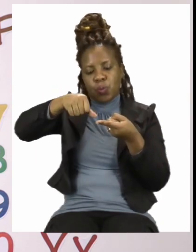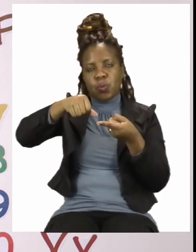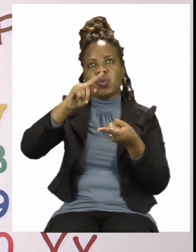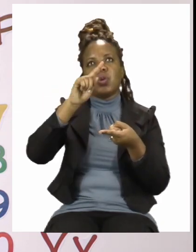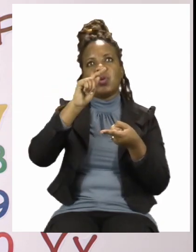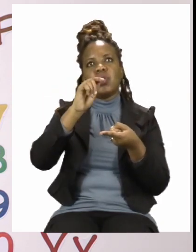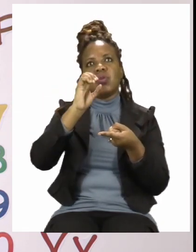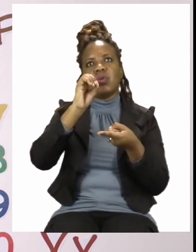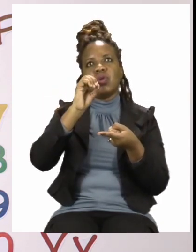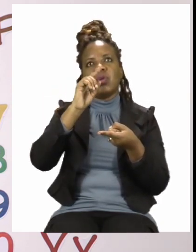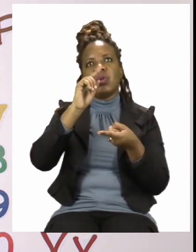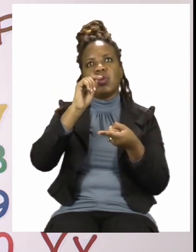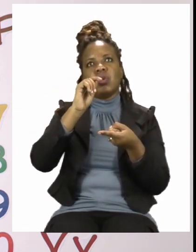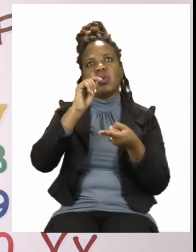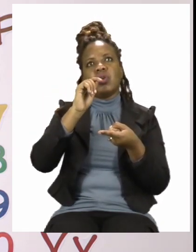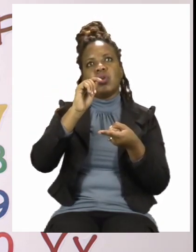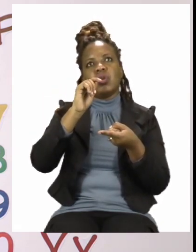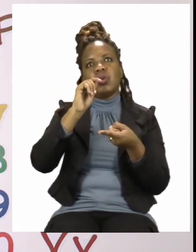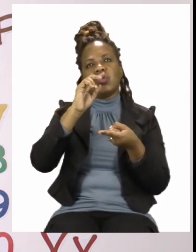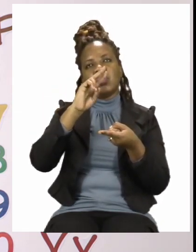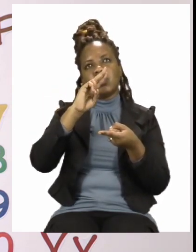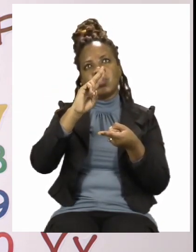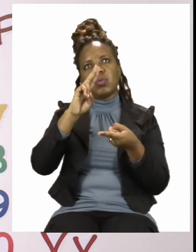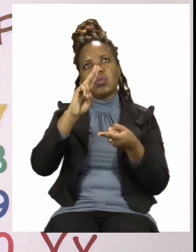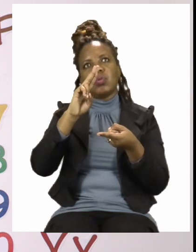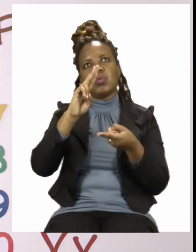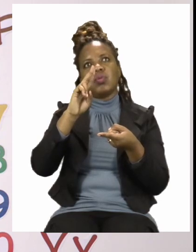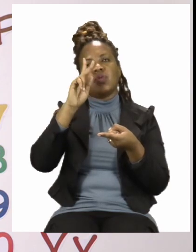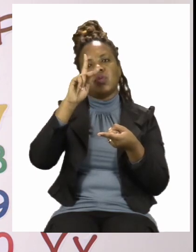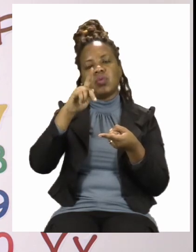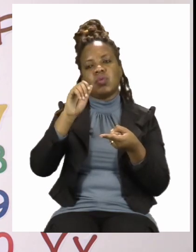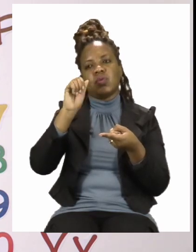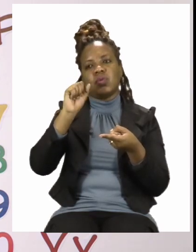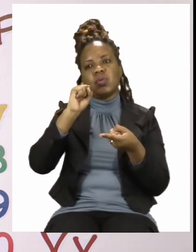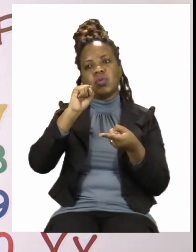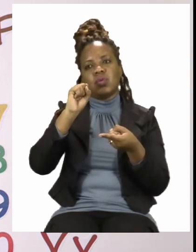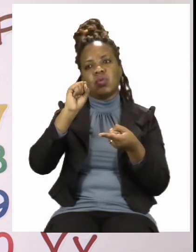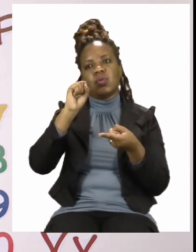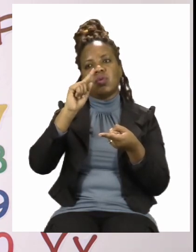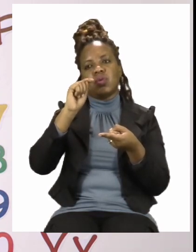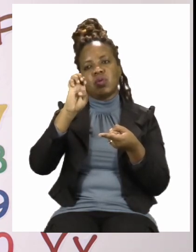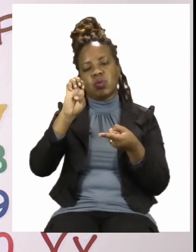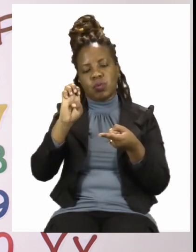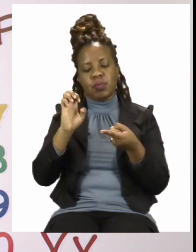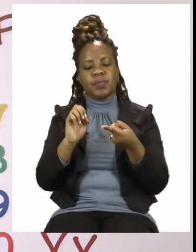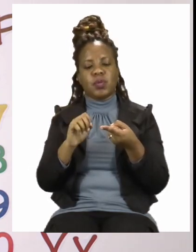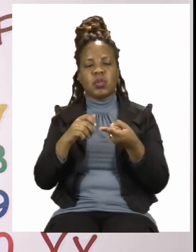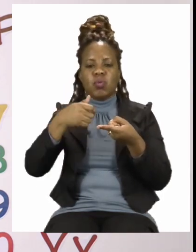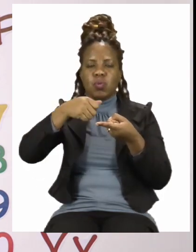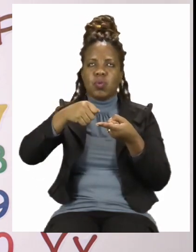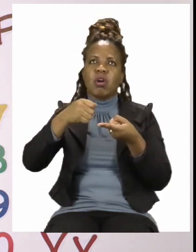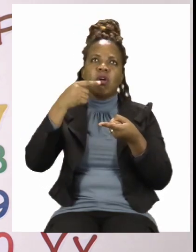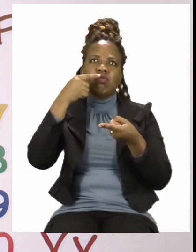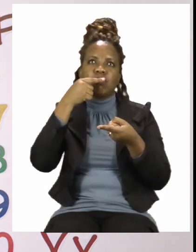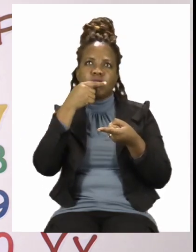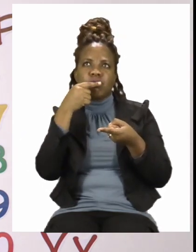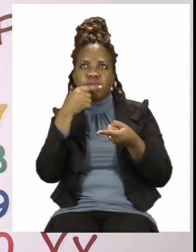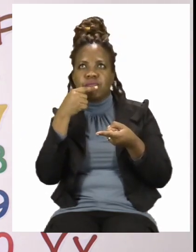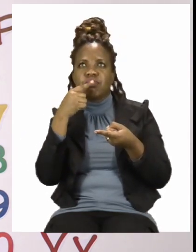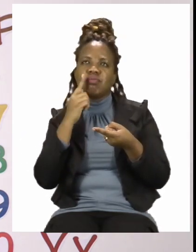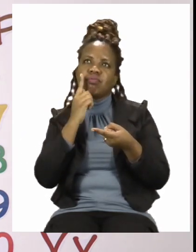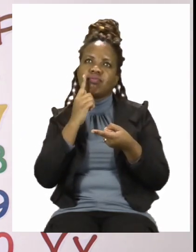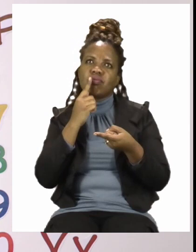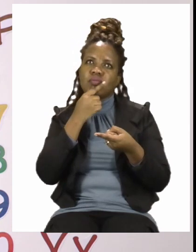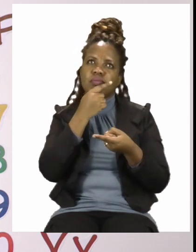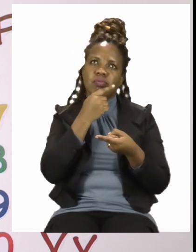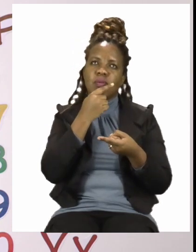brushing our teeth, we make a circular motion around and inside our mouths. Then when we are done,